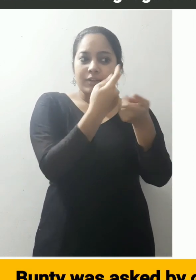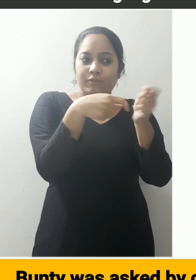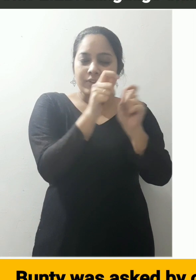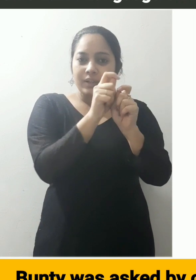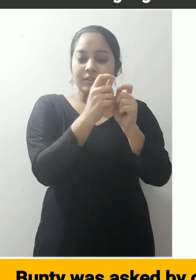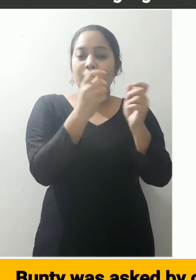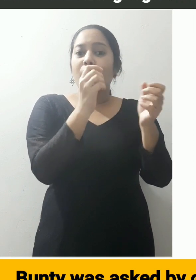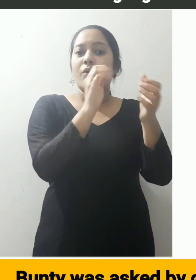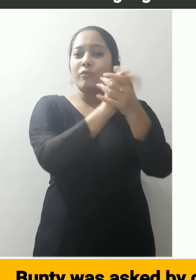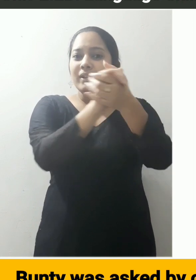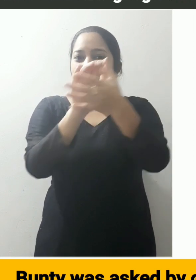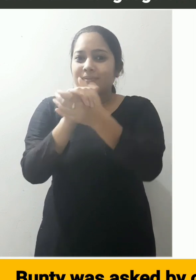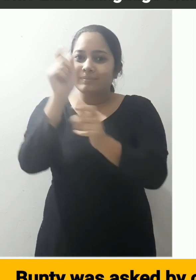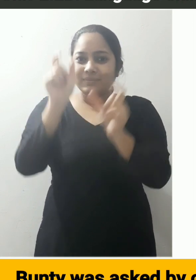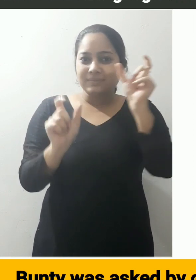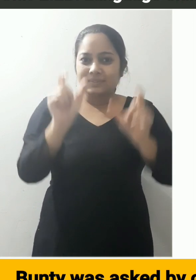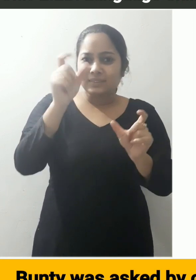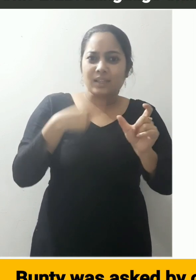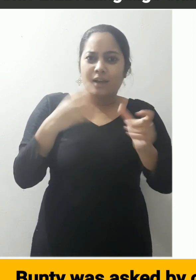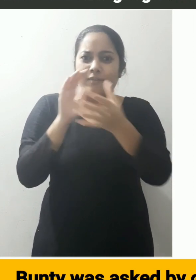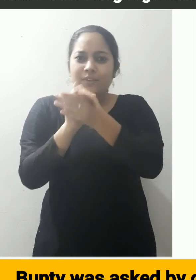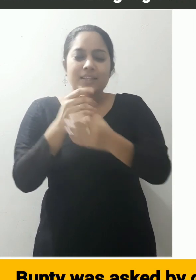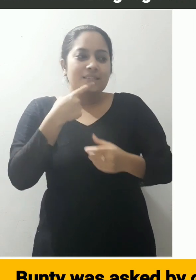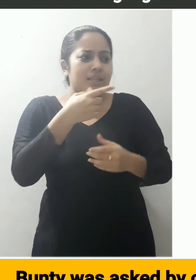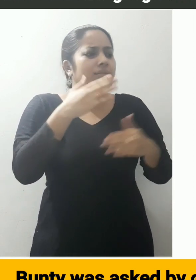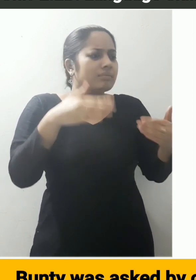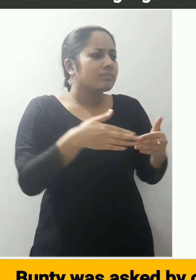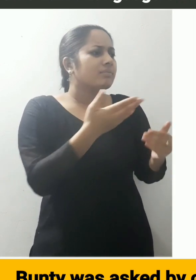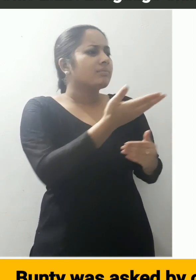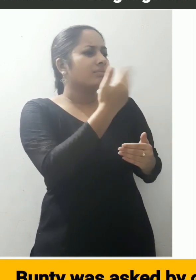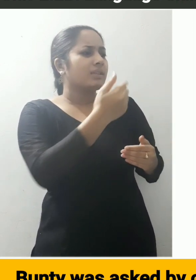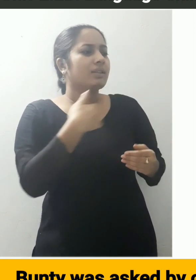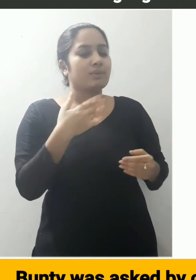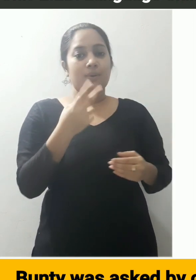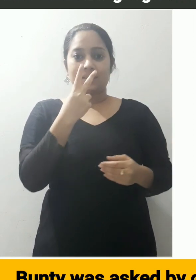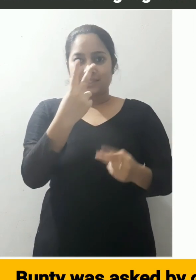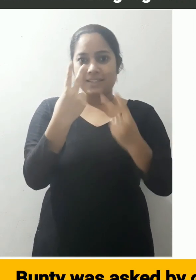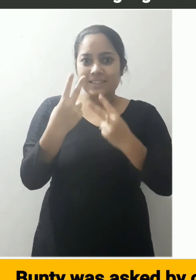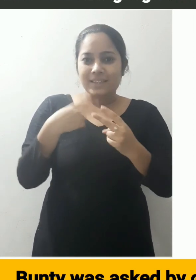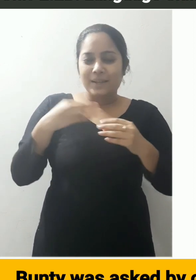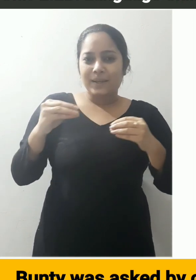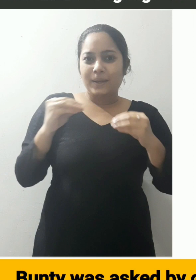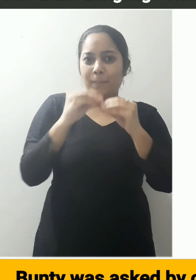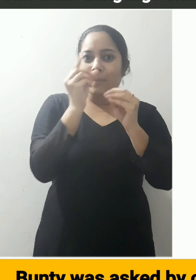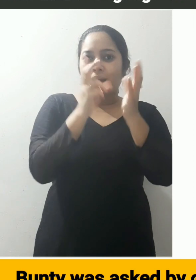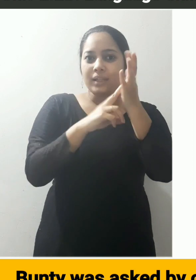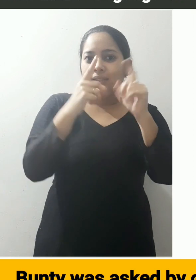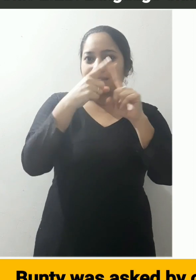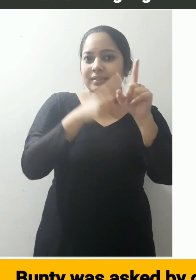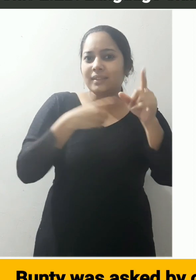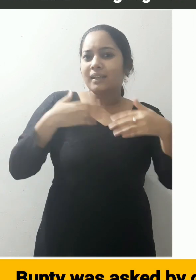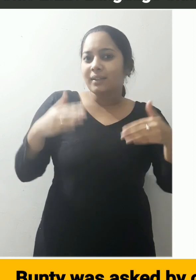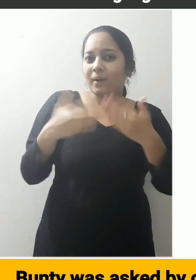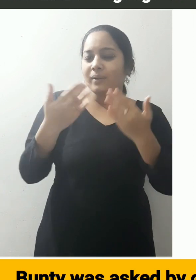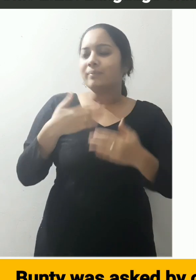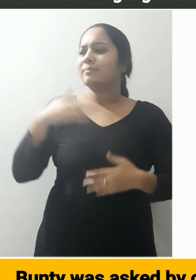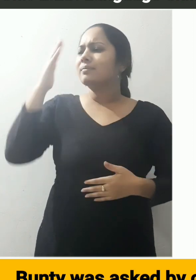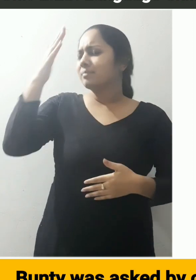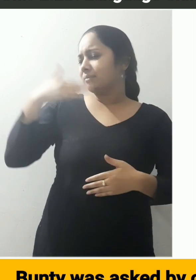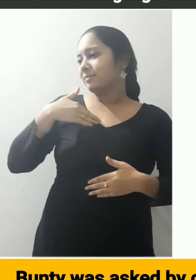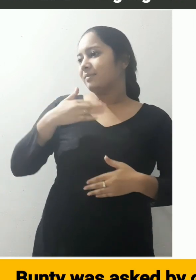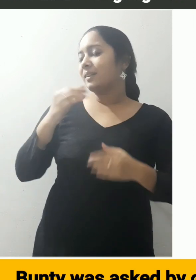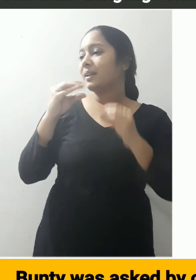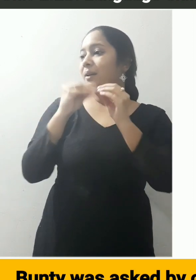introduce himself. Let us see how Bunty introduced himself. Myself Bunty, working in